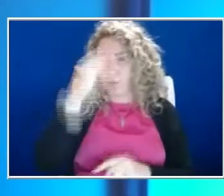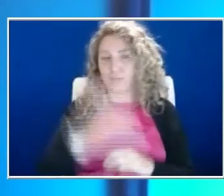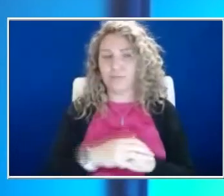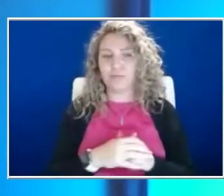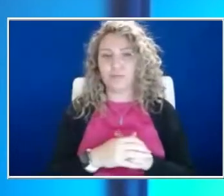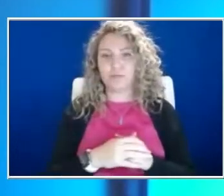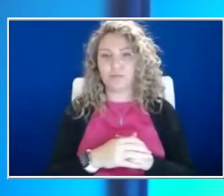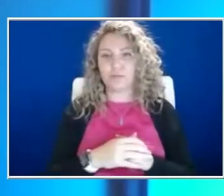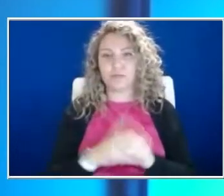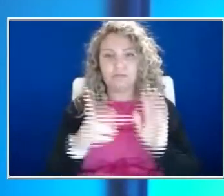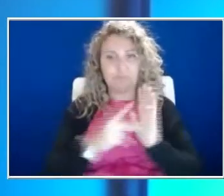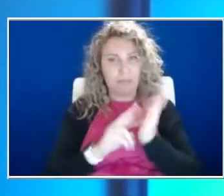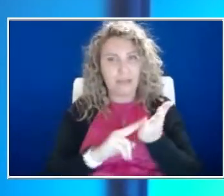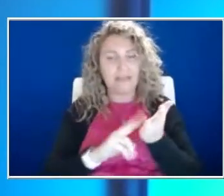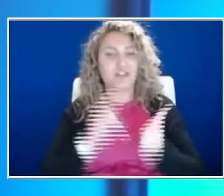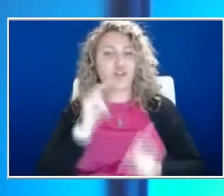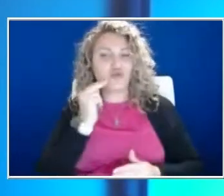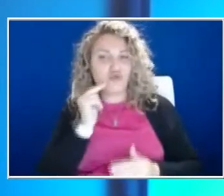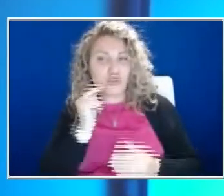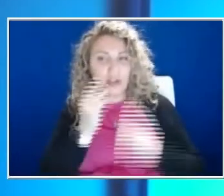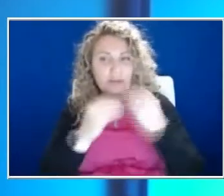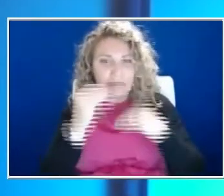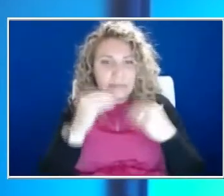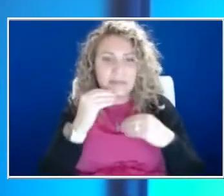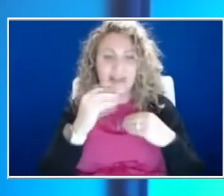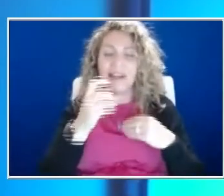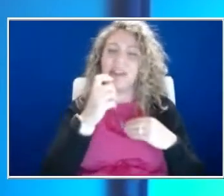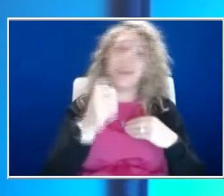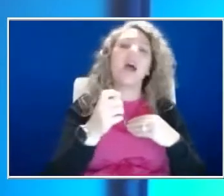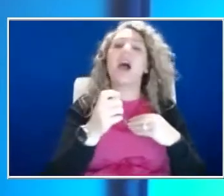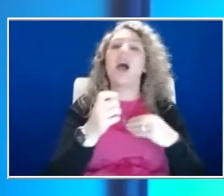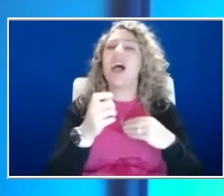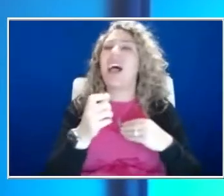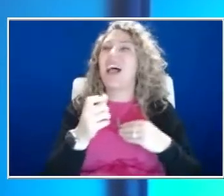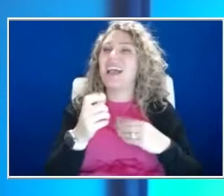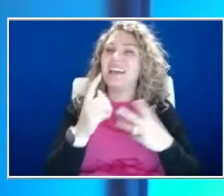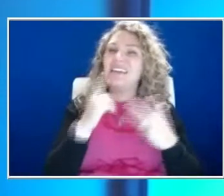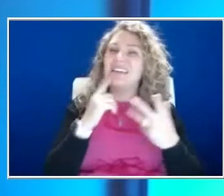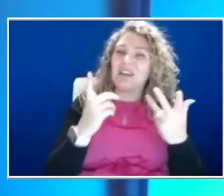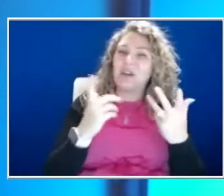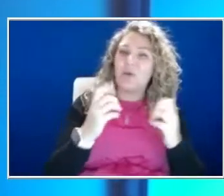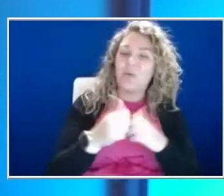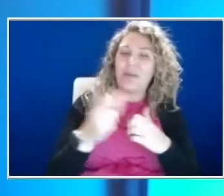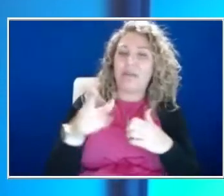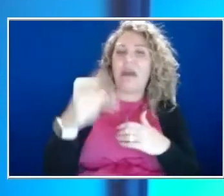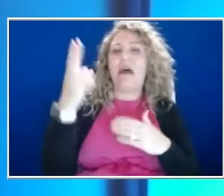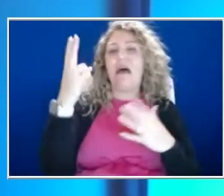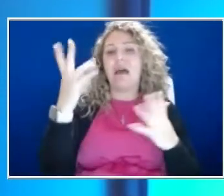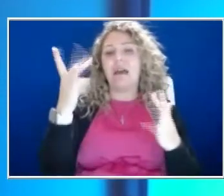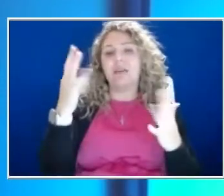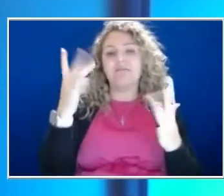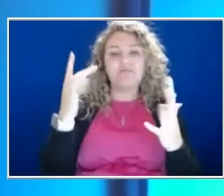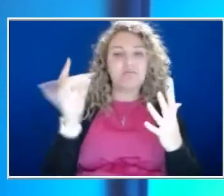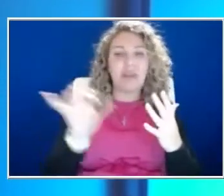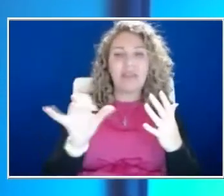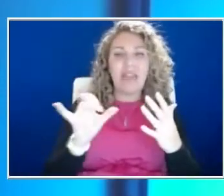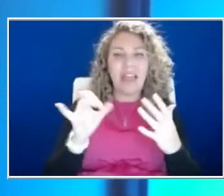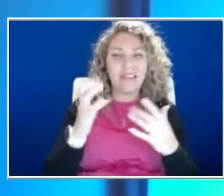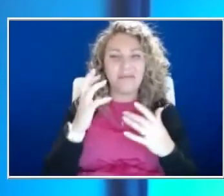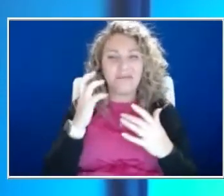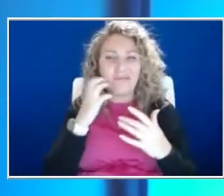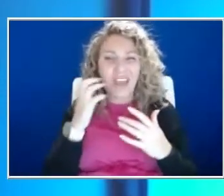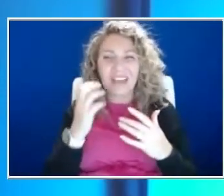into nutrition. Not having diets really high in like those fatty